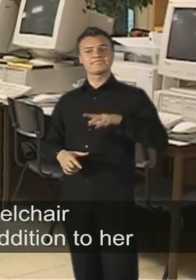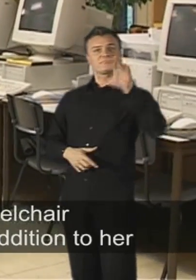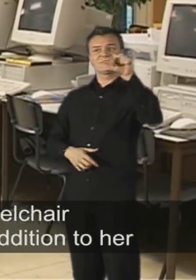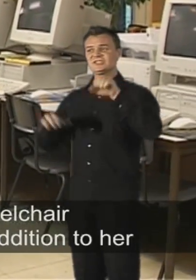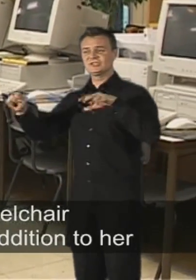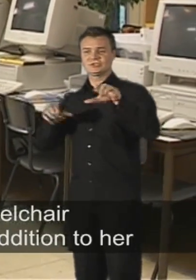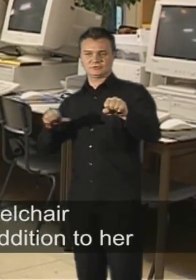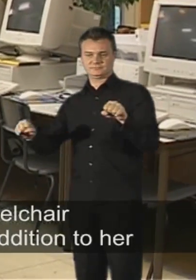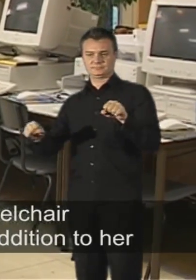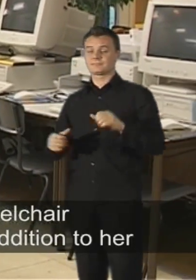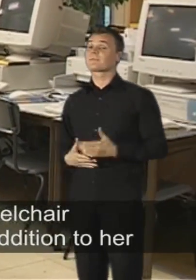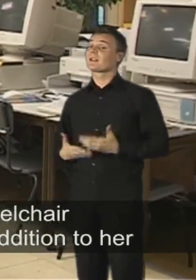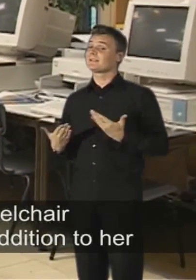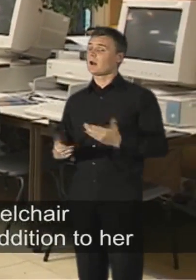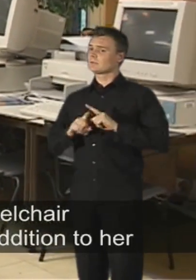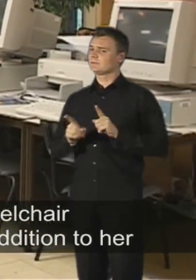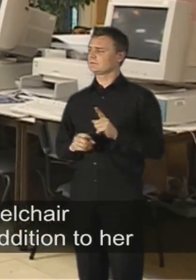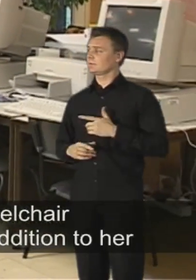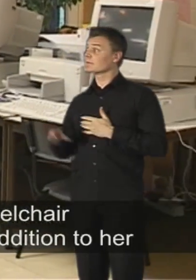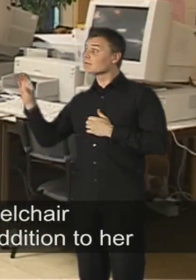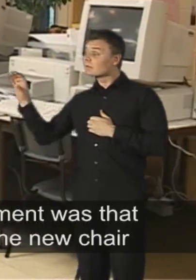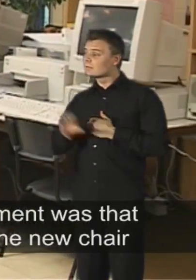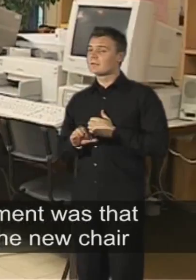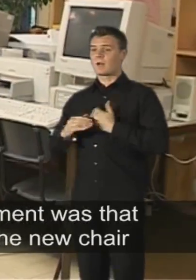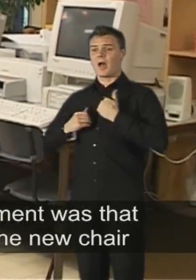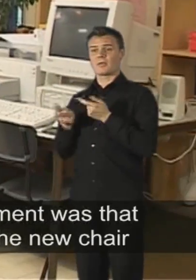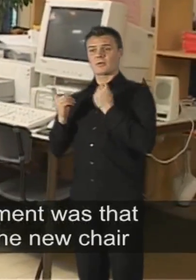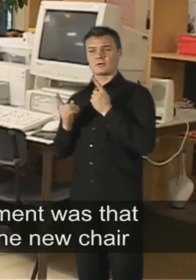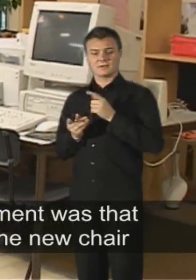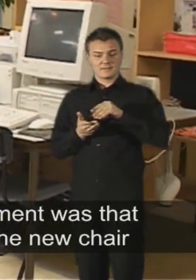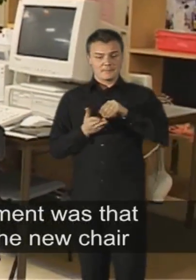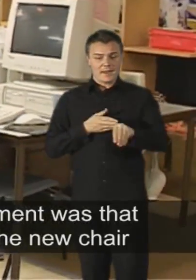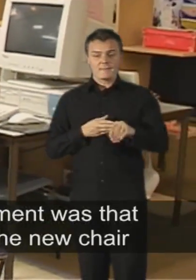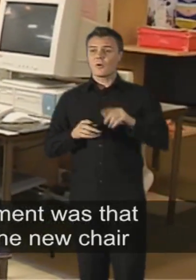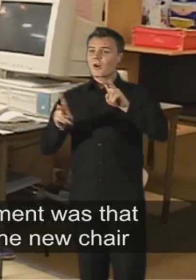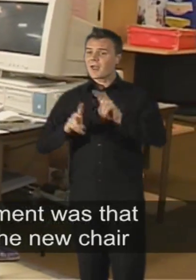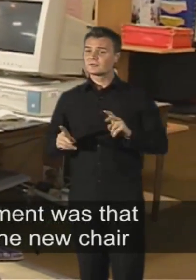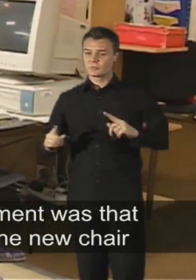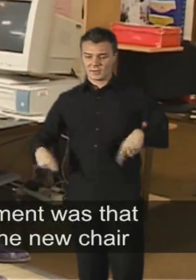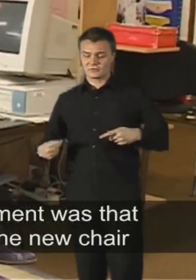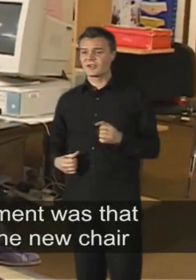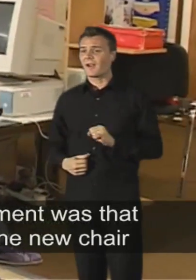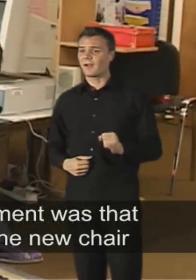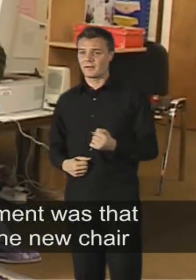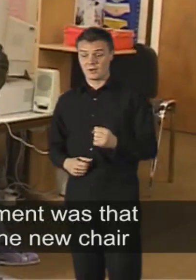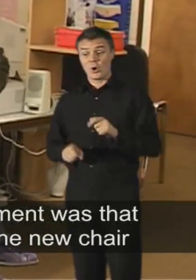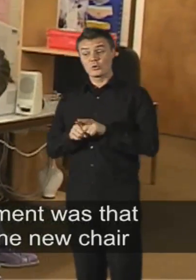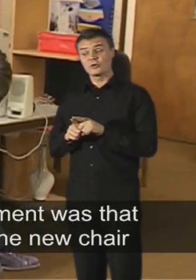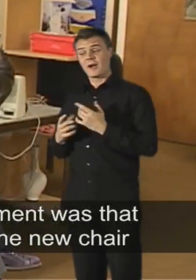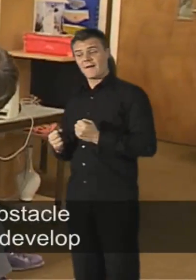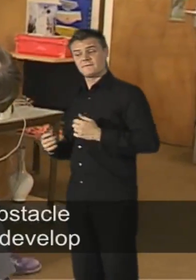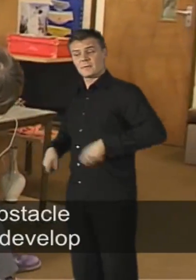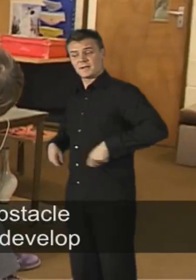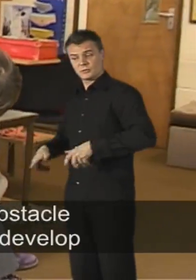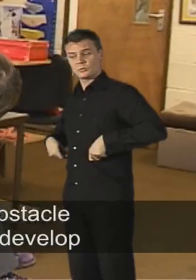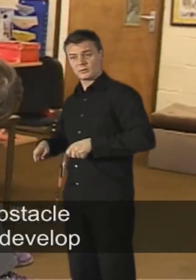Stephanie now has an electric wheelchair funded by the Health Authority in addition to her manual chair. A reasonable adjustment was that Stephanie was taught how to use